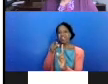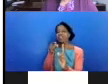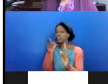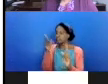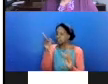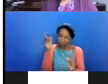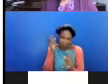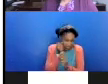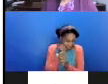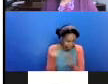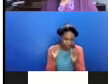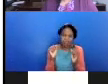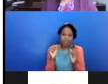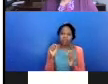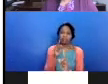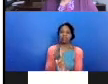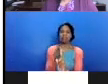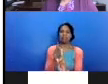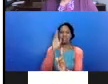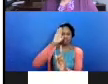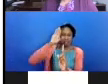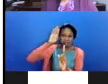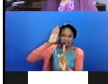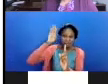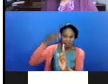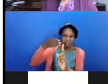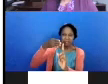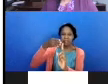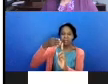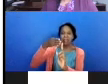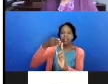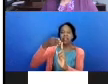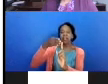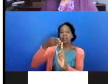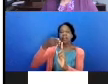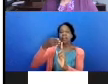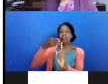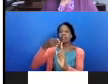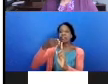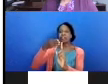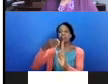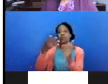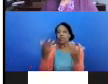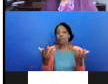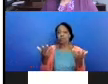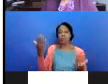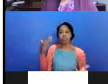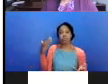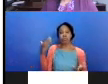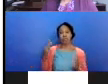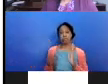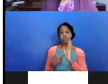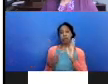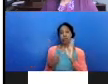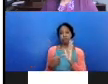safety, safety, and we didn't anything that we. Um, so even the models that we had, so just